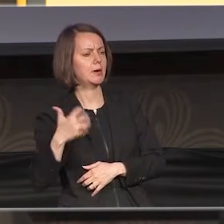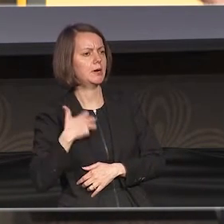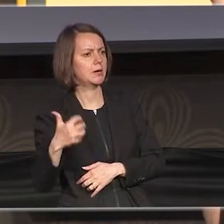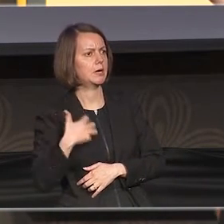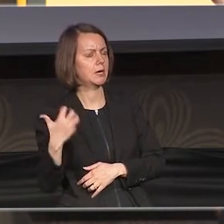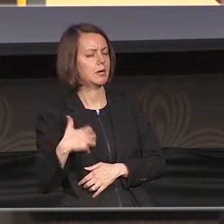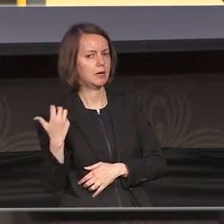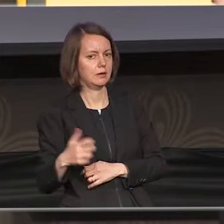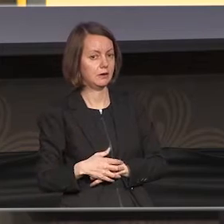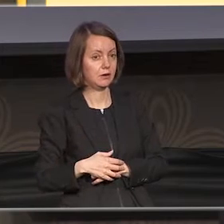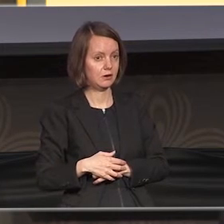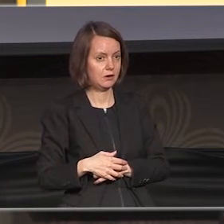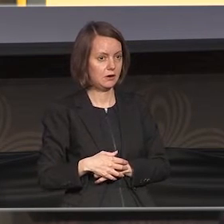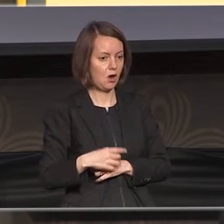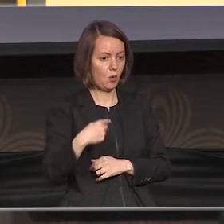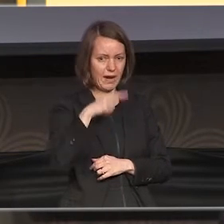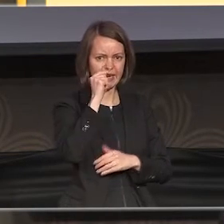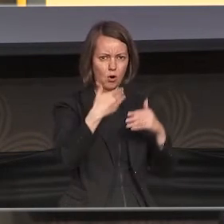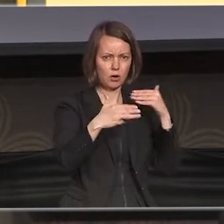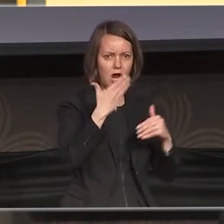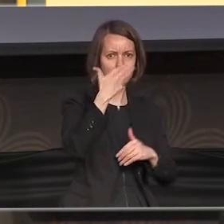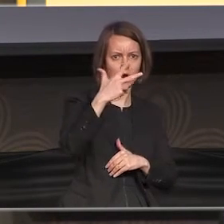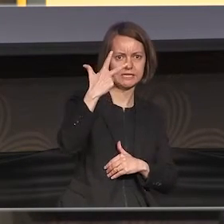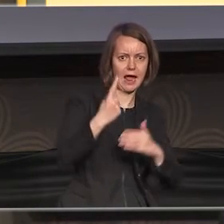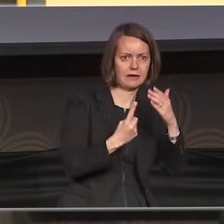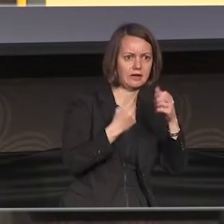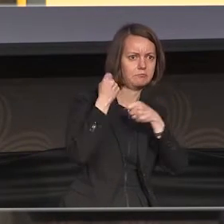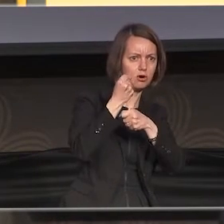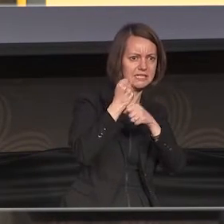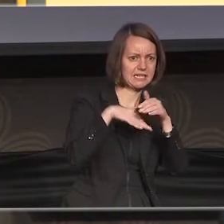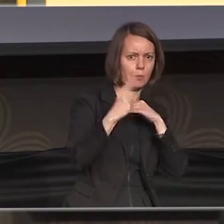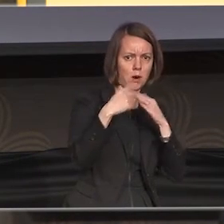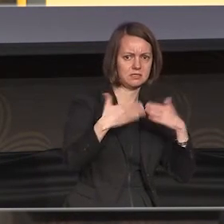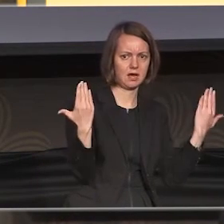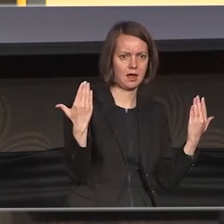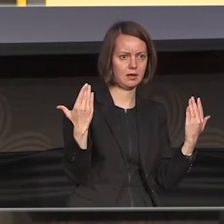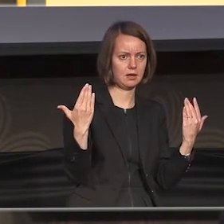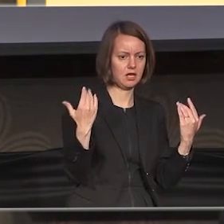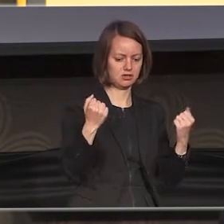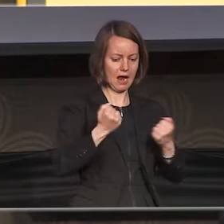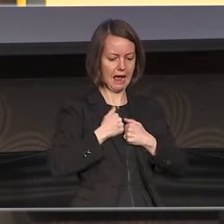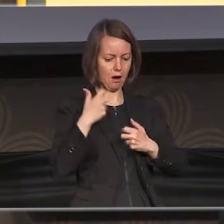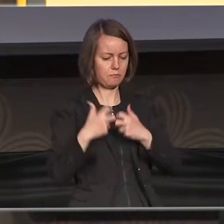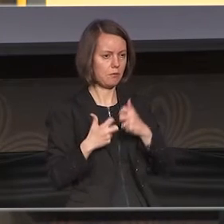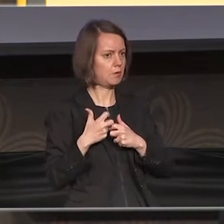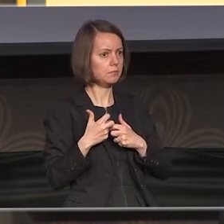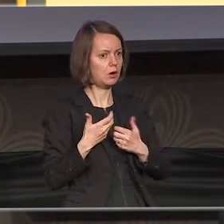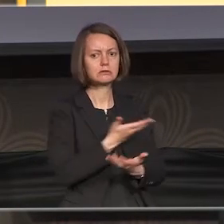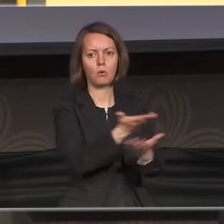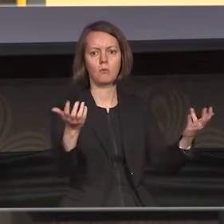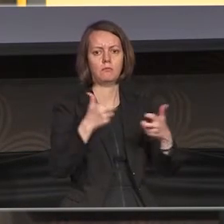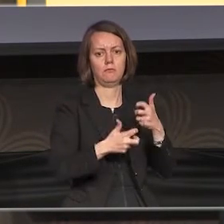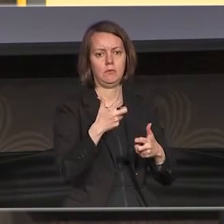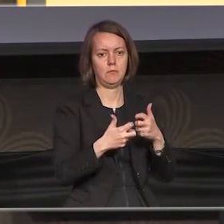enough of us to do all this. It's not our issue. This isn't our issue. We don't write the policies.